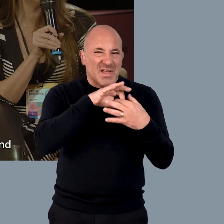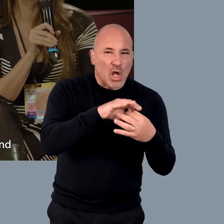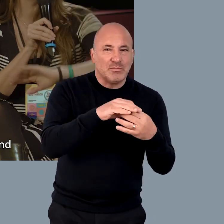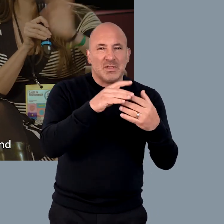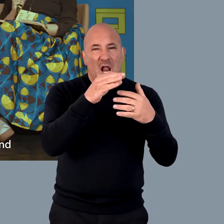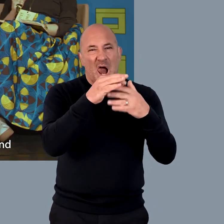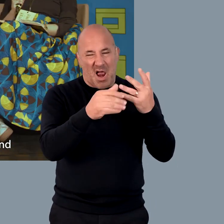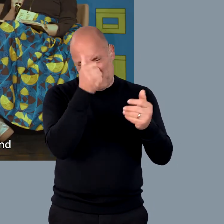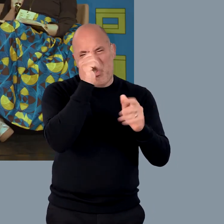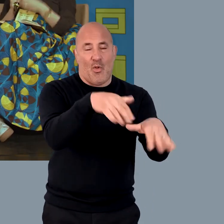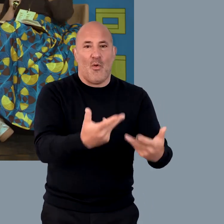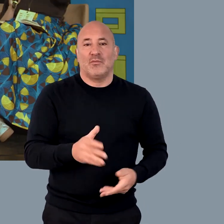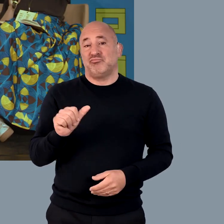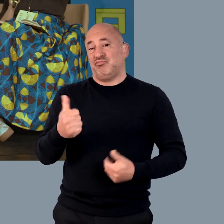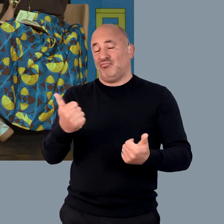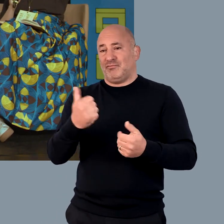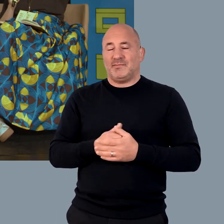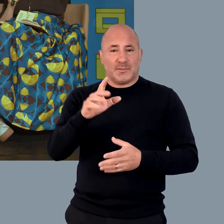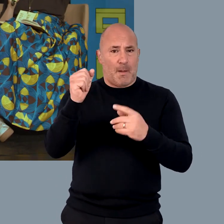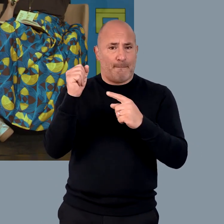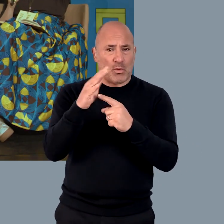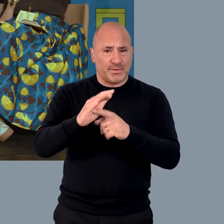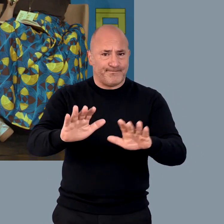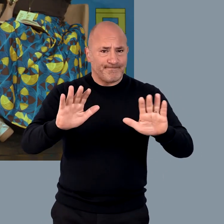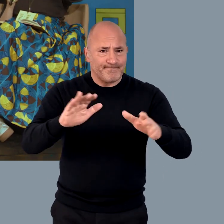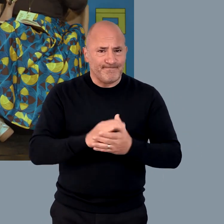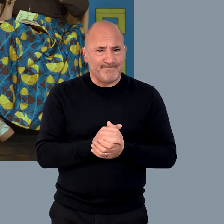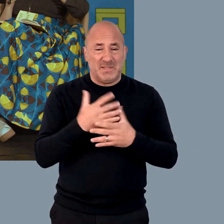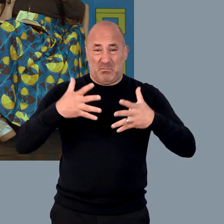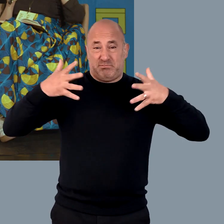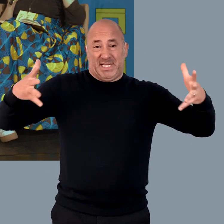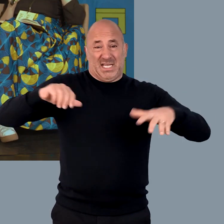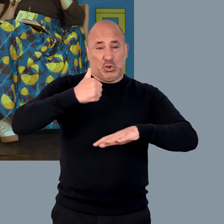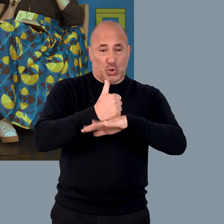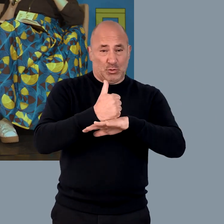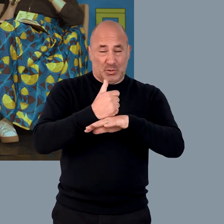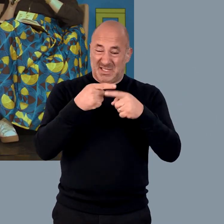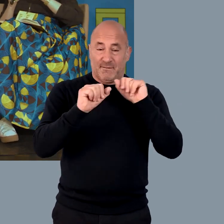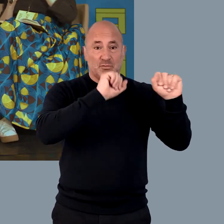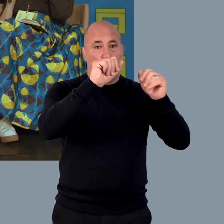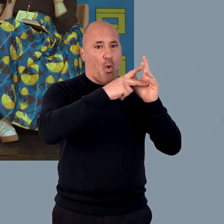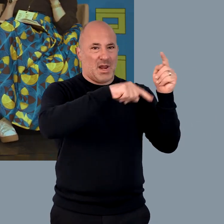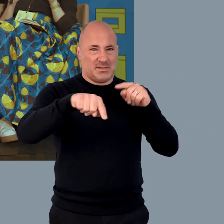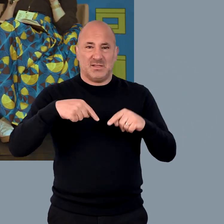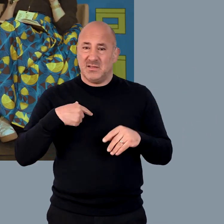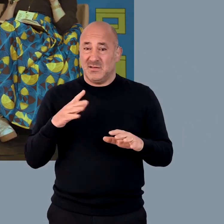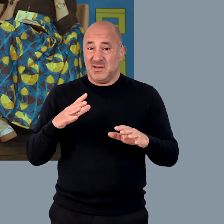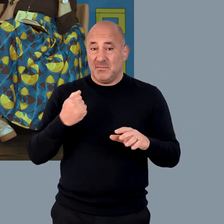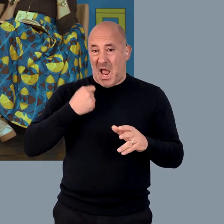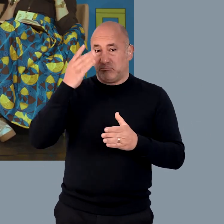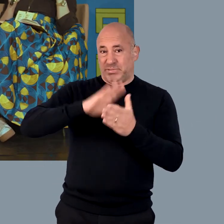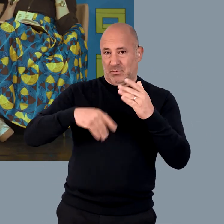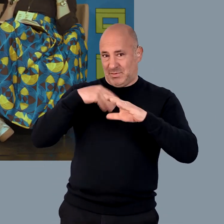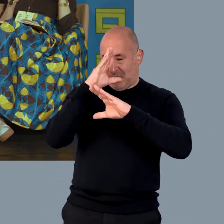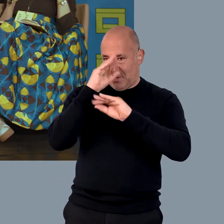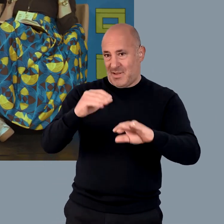staff engagement. And, absolutely. So I think the important thing there, and I know that it's a large institution, which is very different to other organisations.